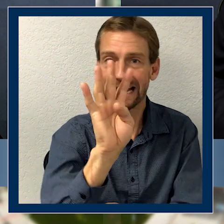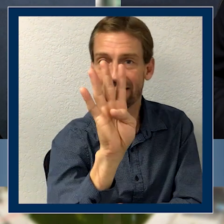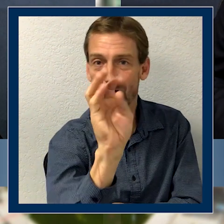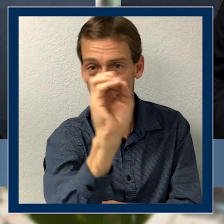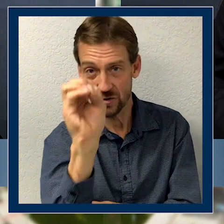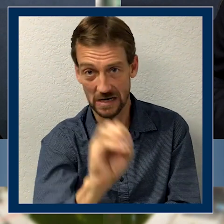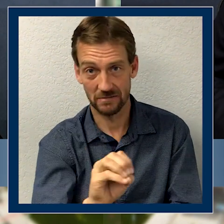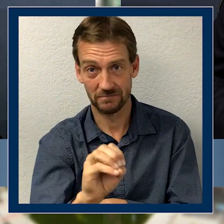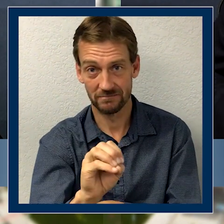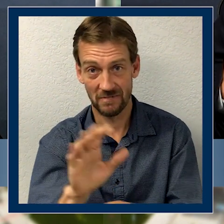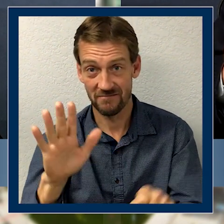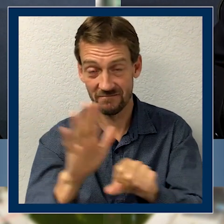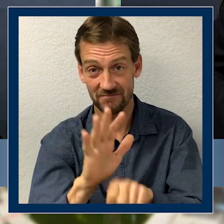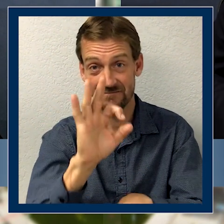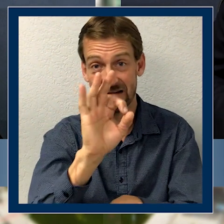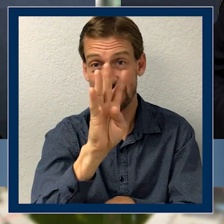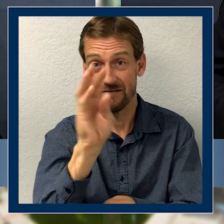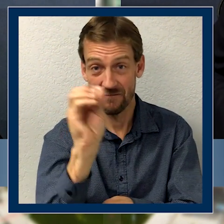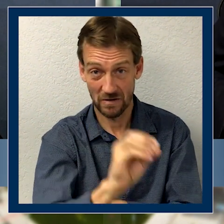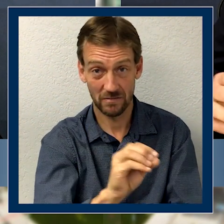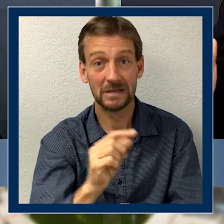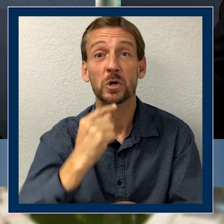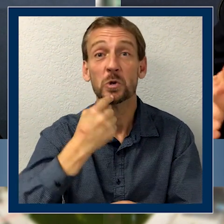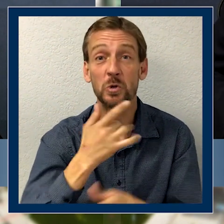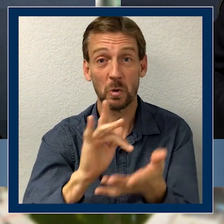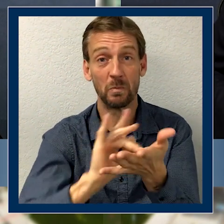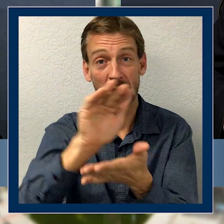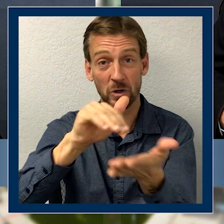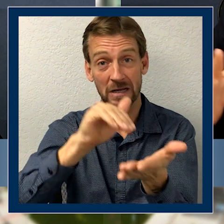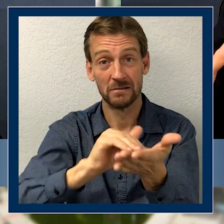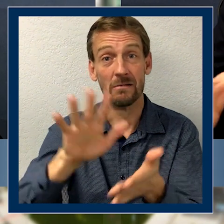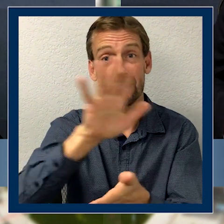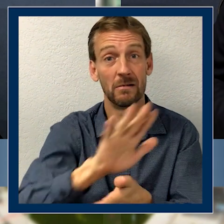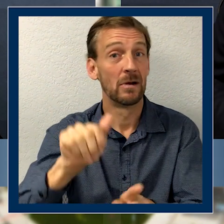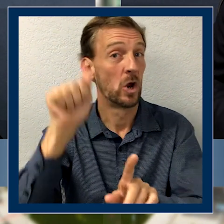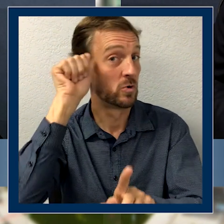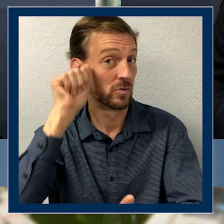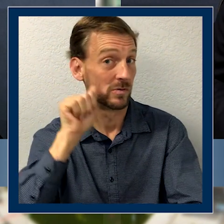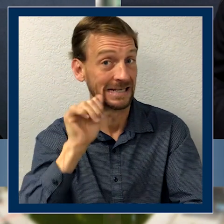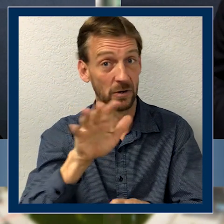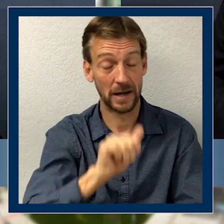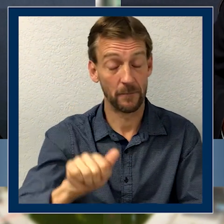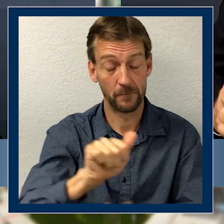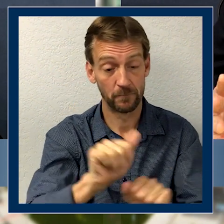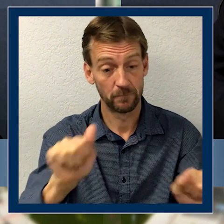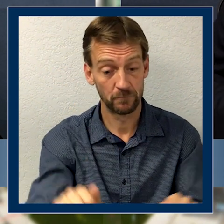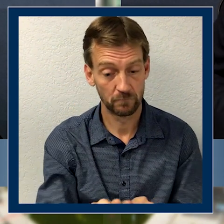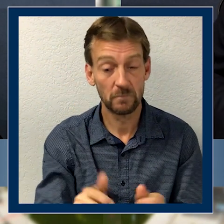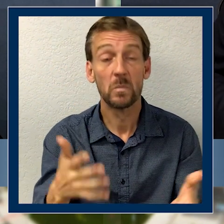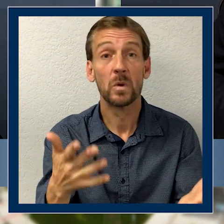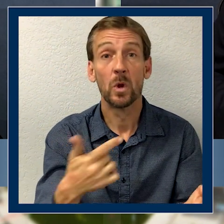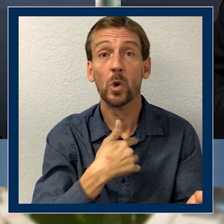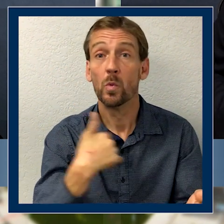94% occupancy in our acute medical center across our adult areas. We do